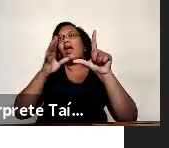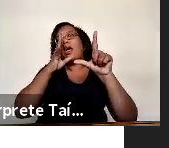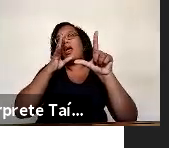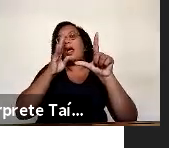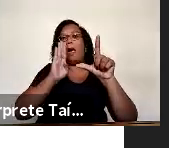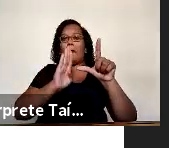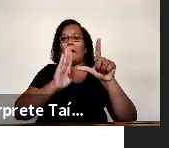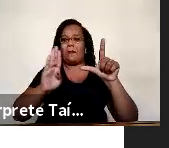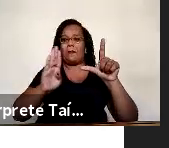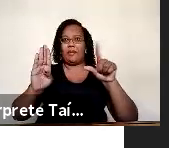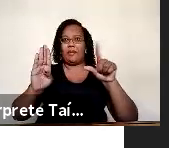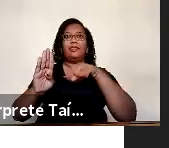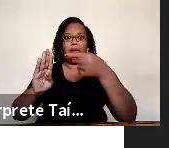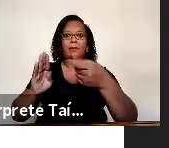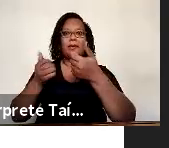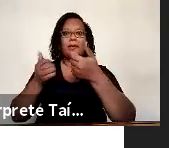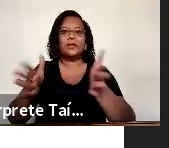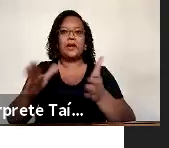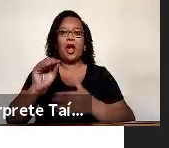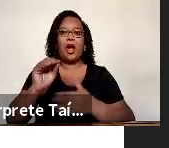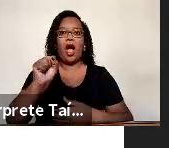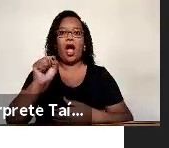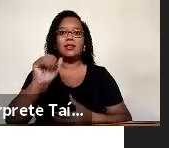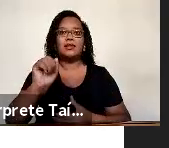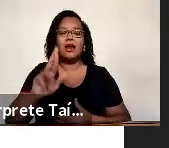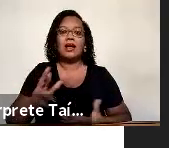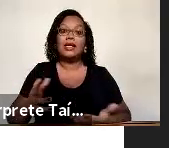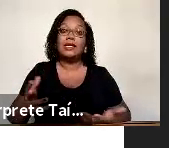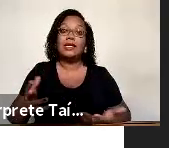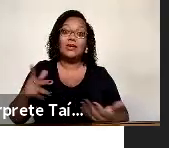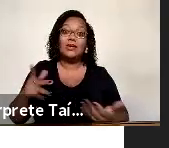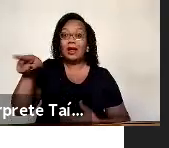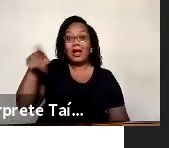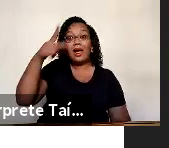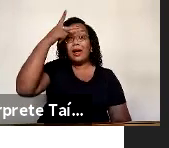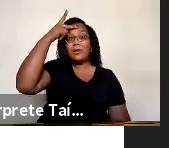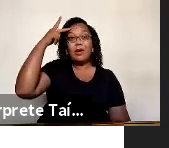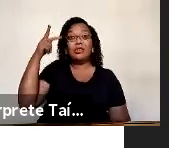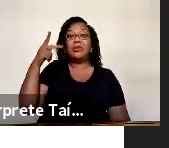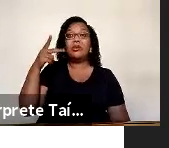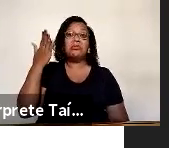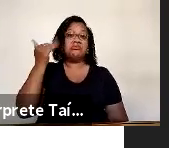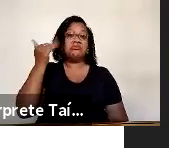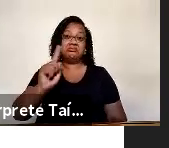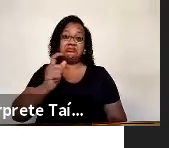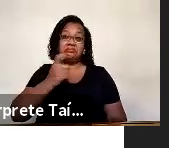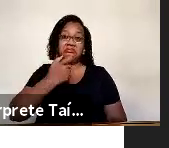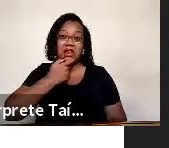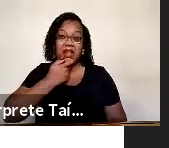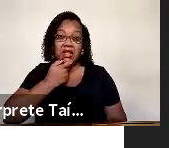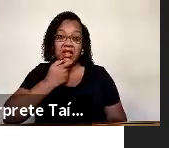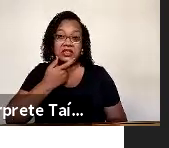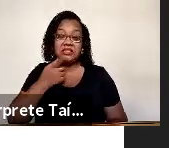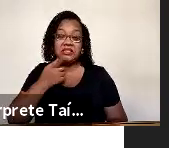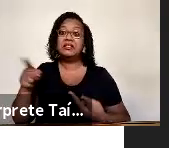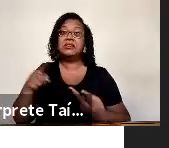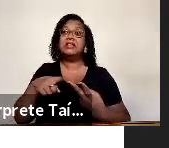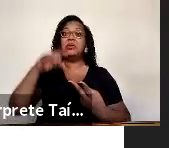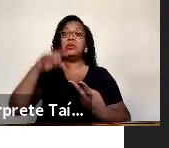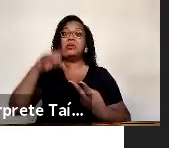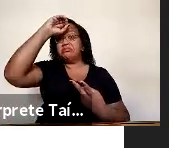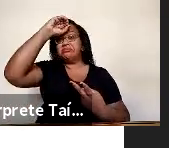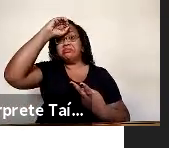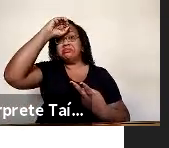this is someone that does not speak English, someone that probably is not very knowledgeable in American culture and